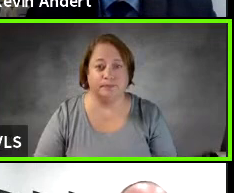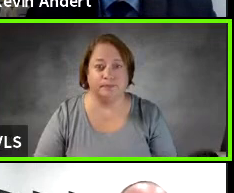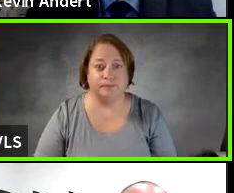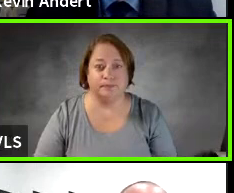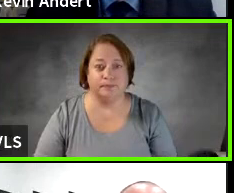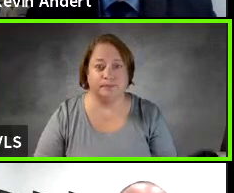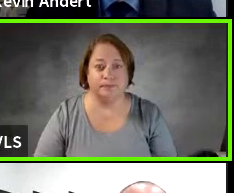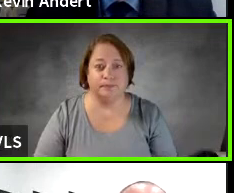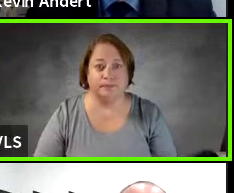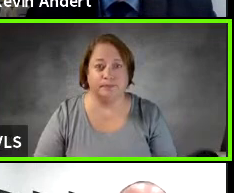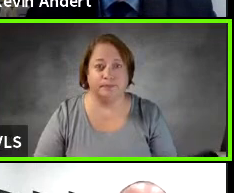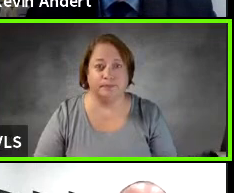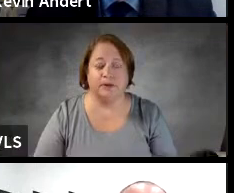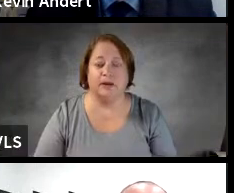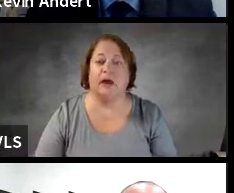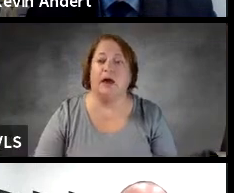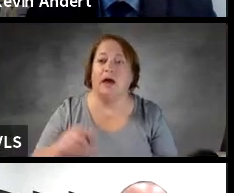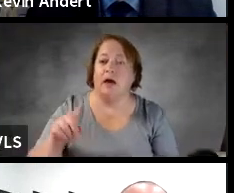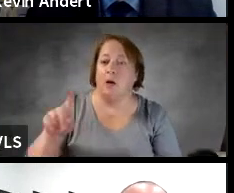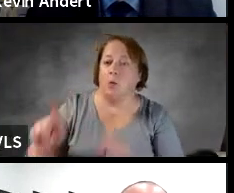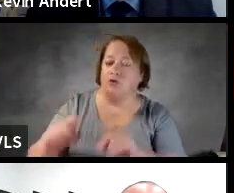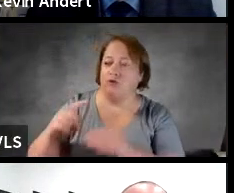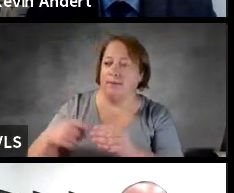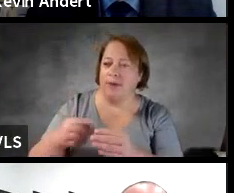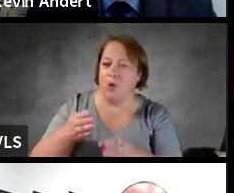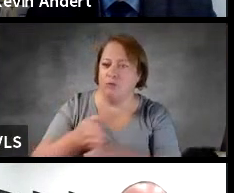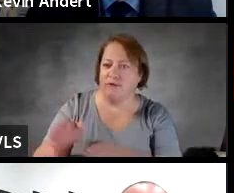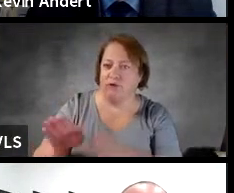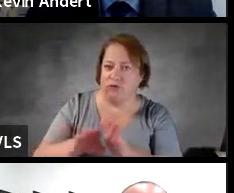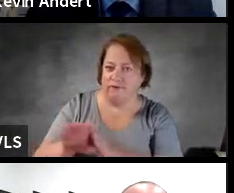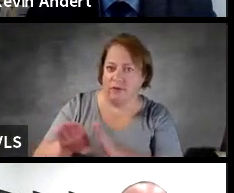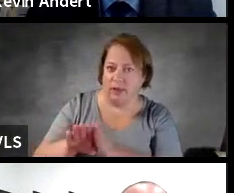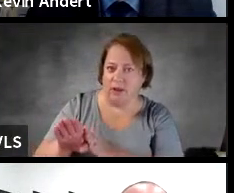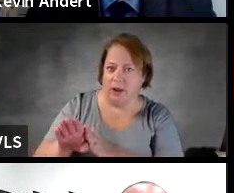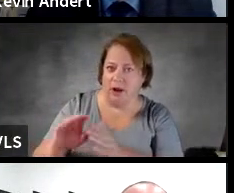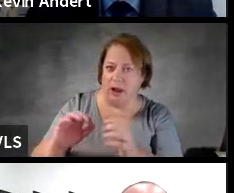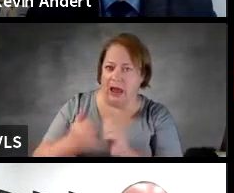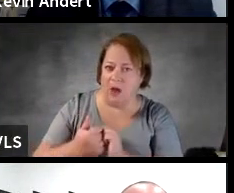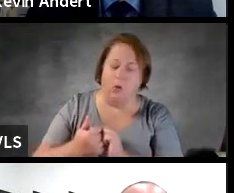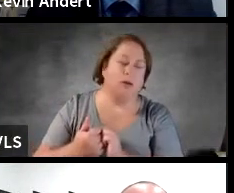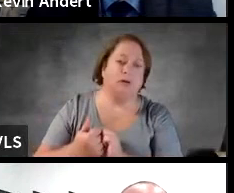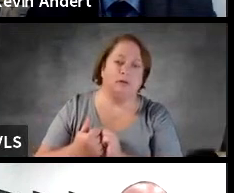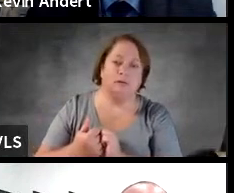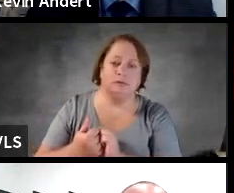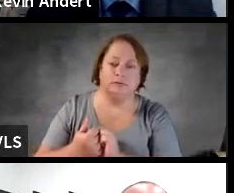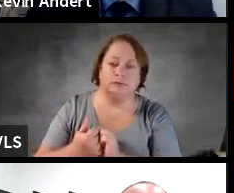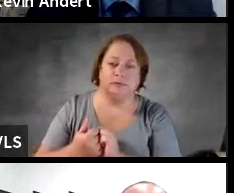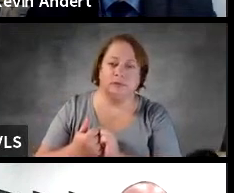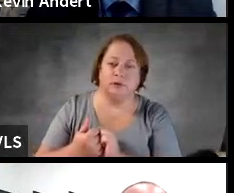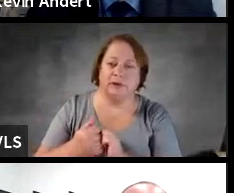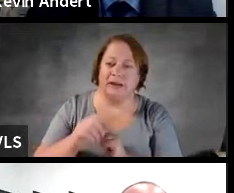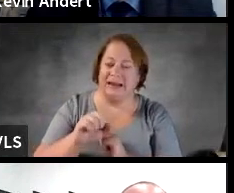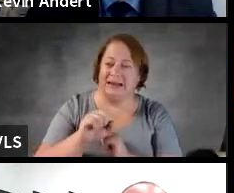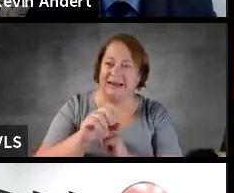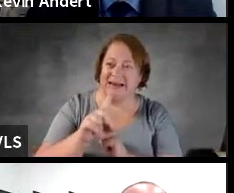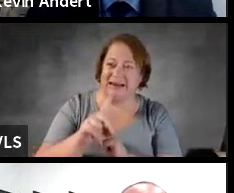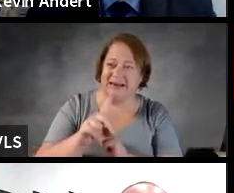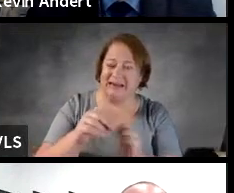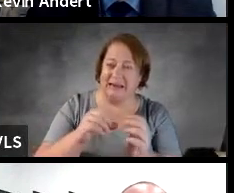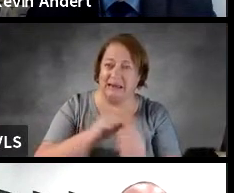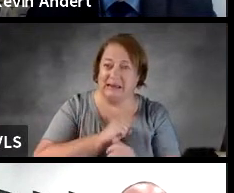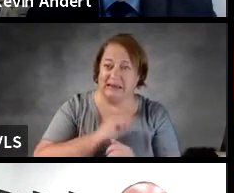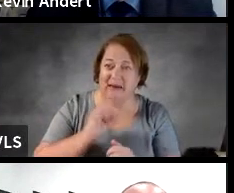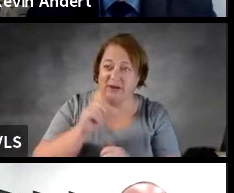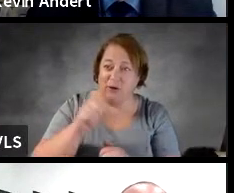I have a question about professional development. How did you balance what SSD staff needed to do for